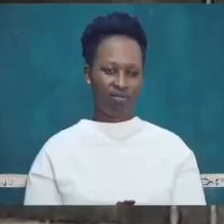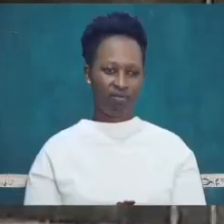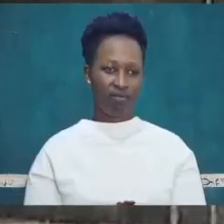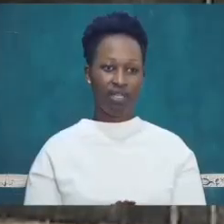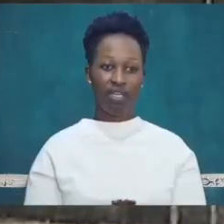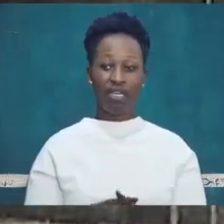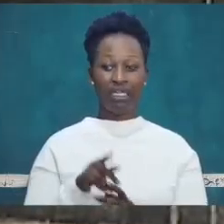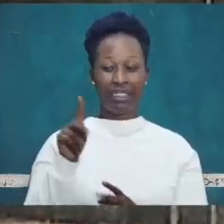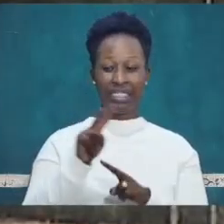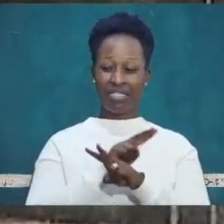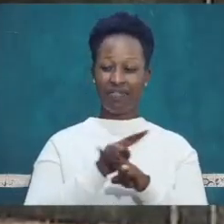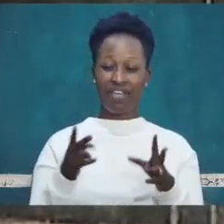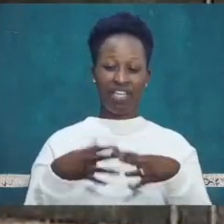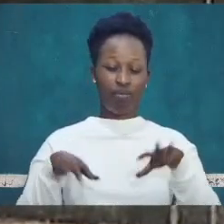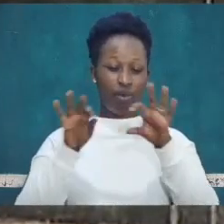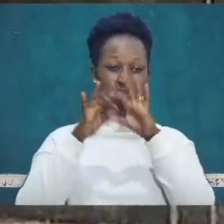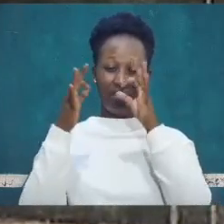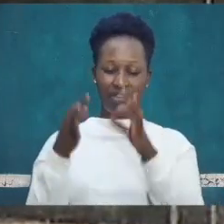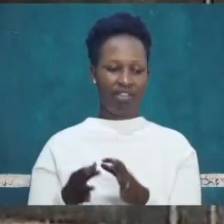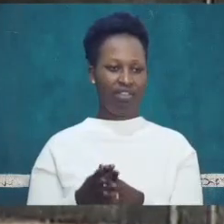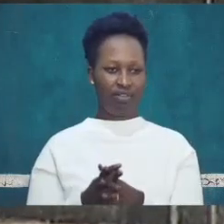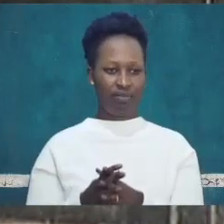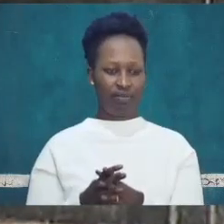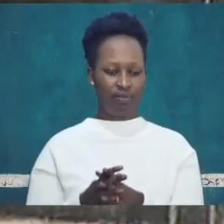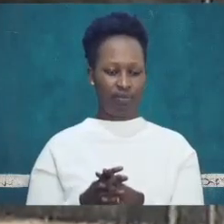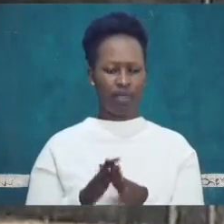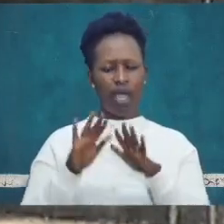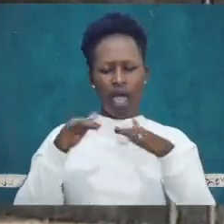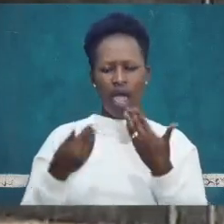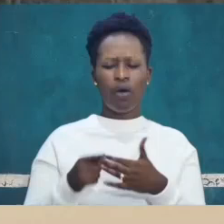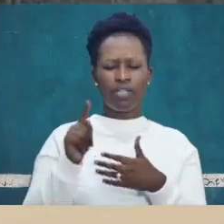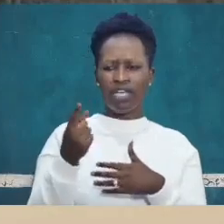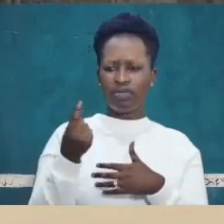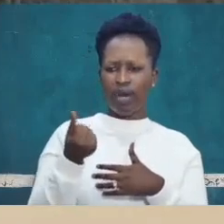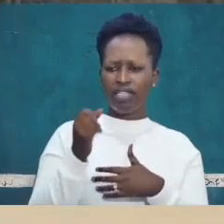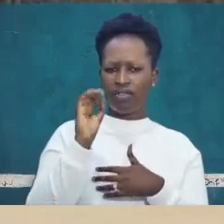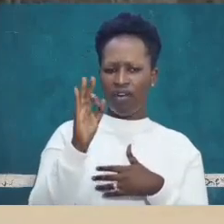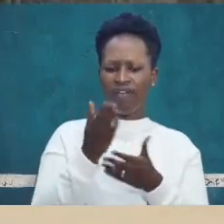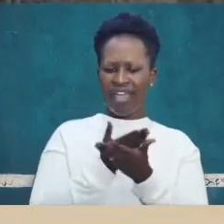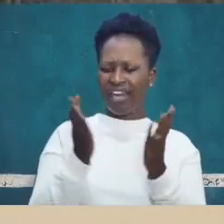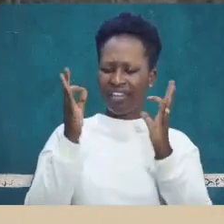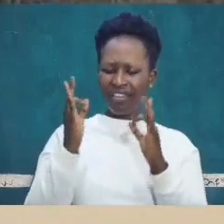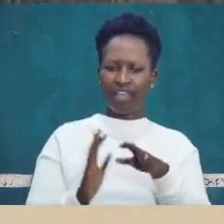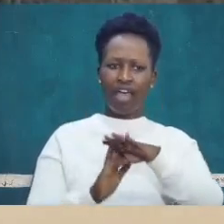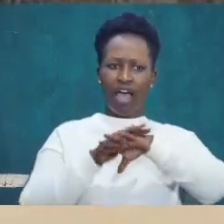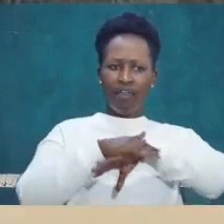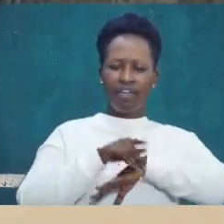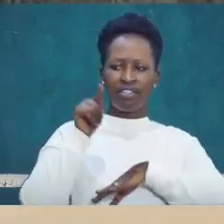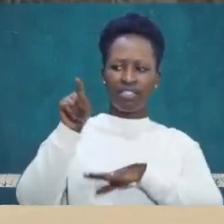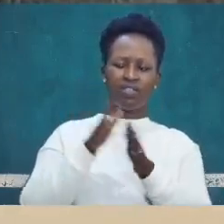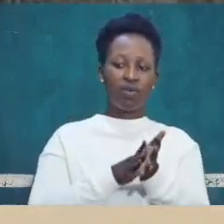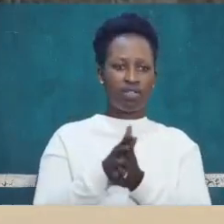is a very important factor, price of the goods. So how does price of any commodity affect its